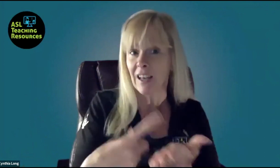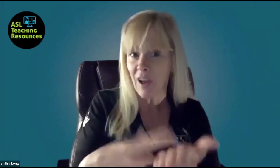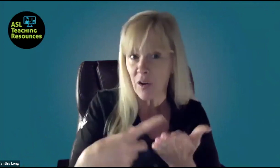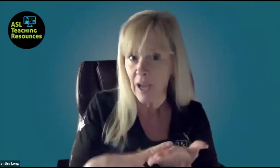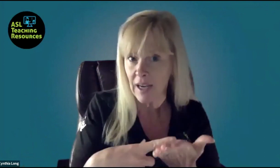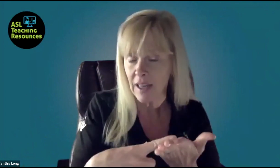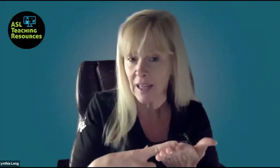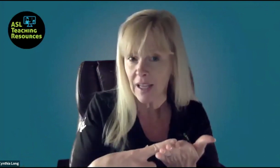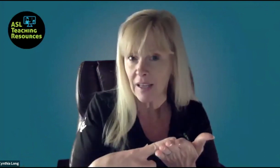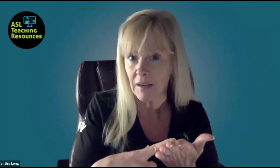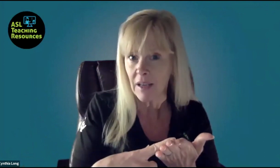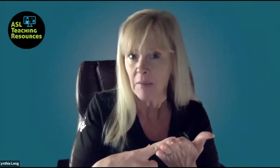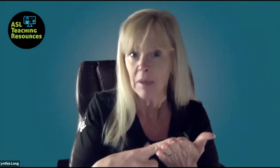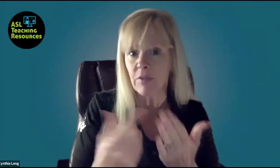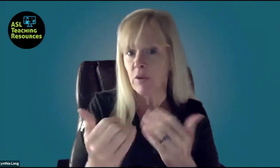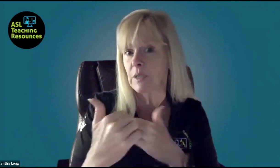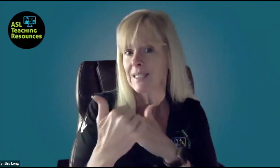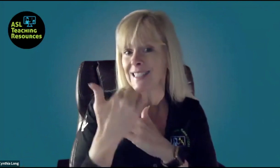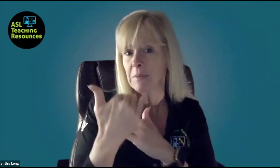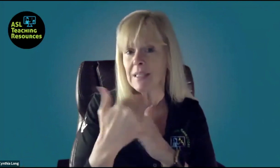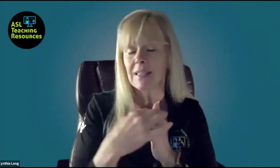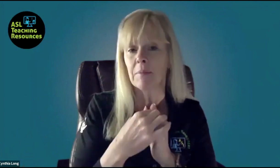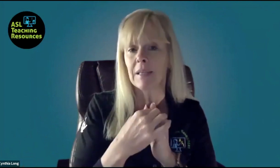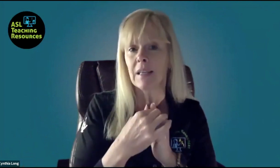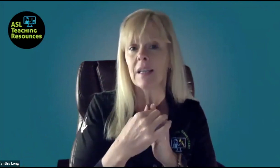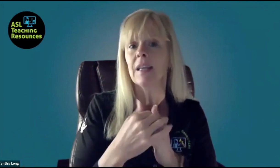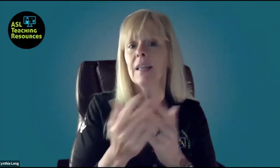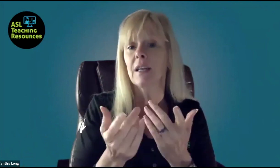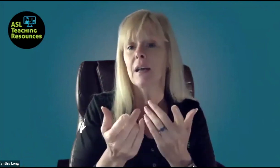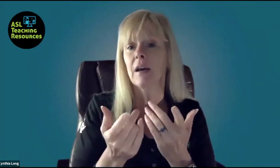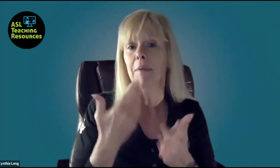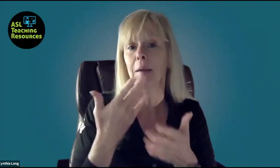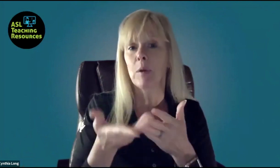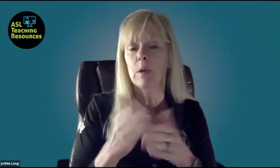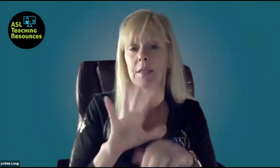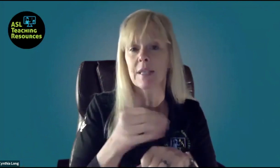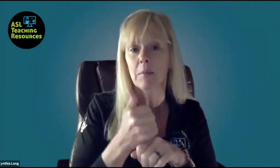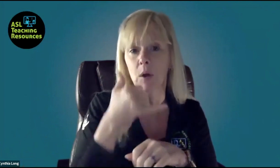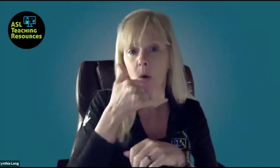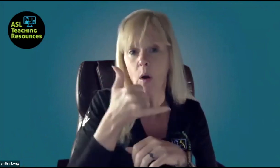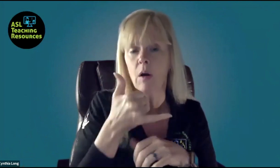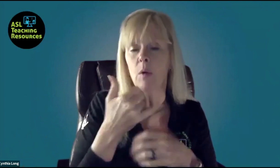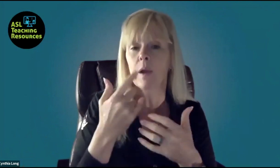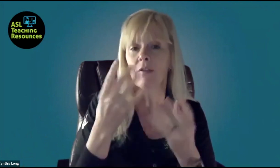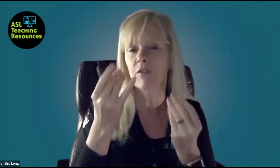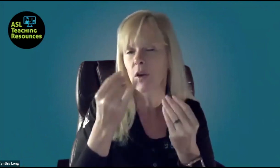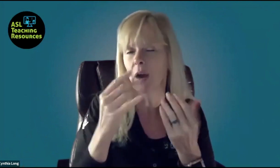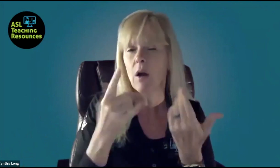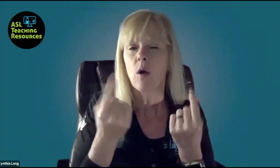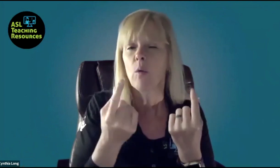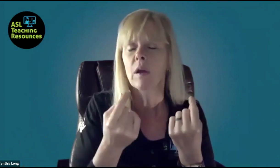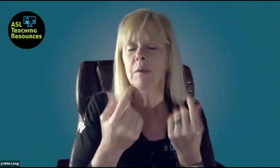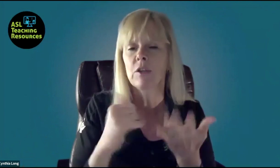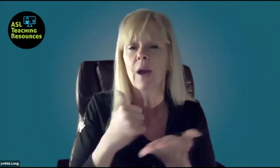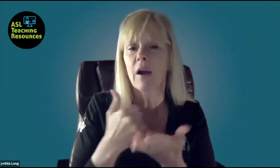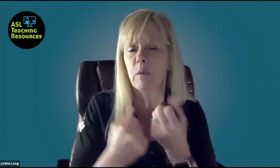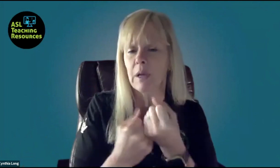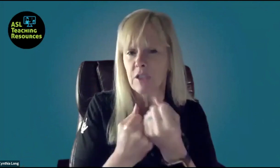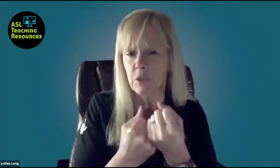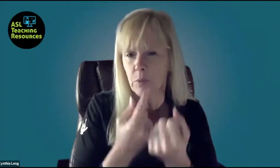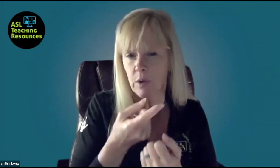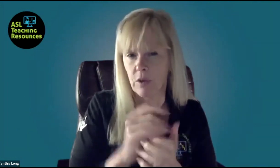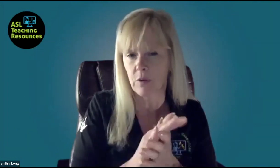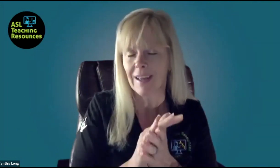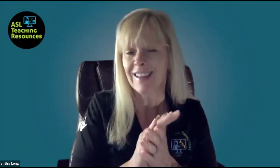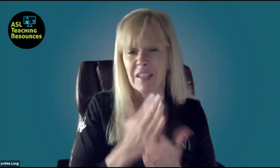a dialogue kind of thing, but if you want to send me something, and then maybe we set up a call and we can figure out what can we do, how we